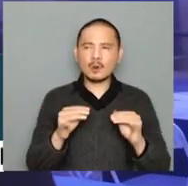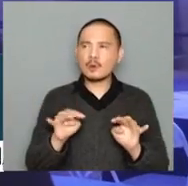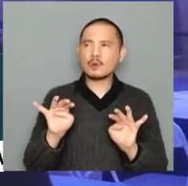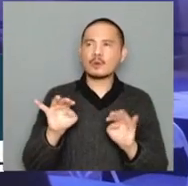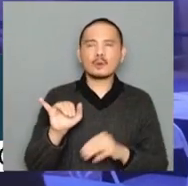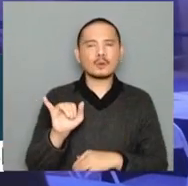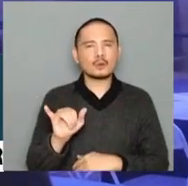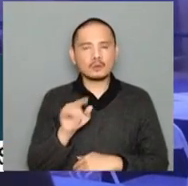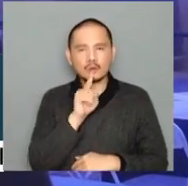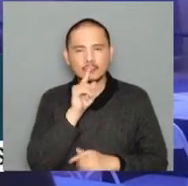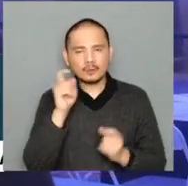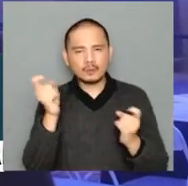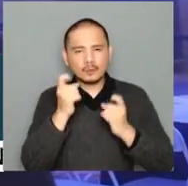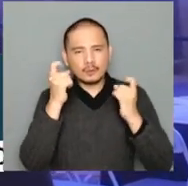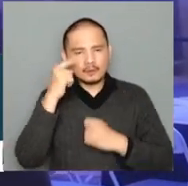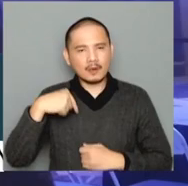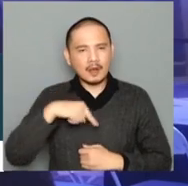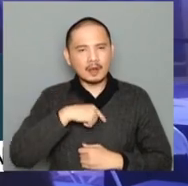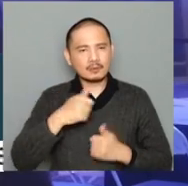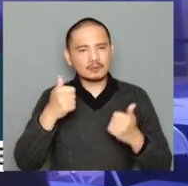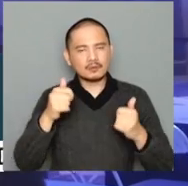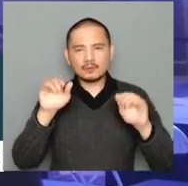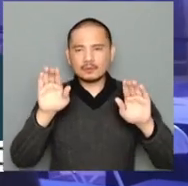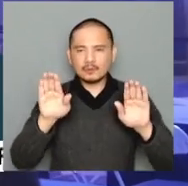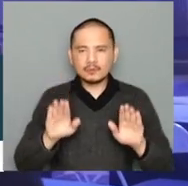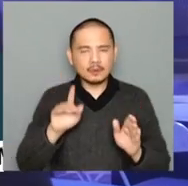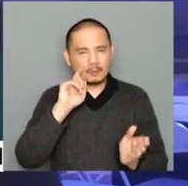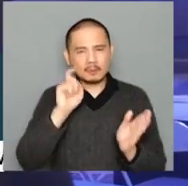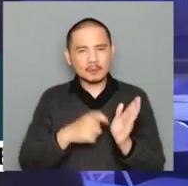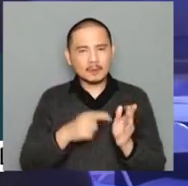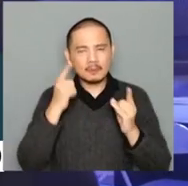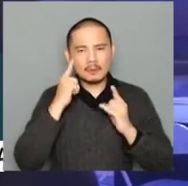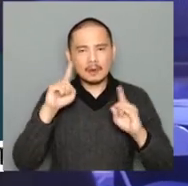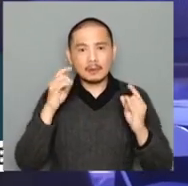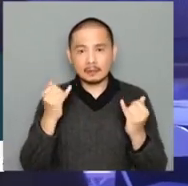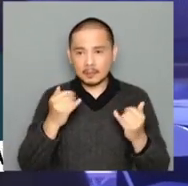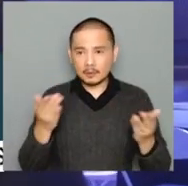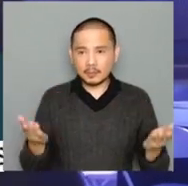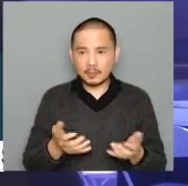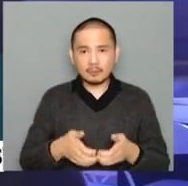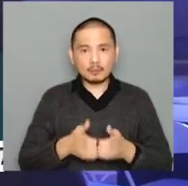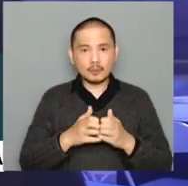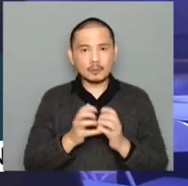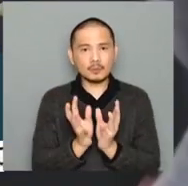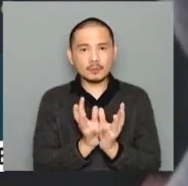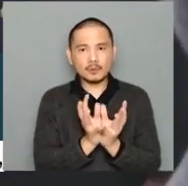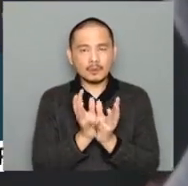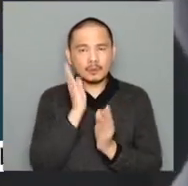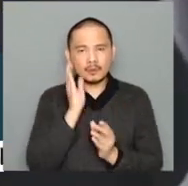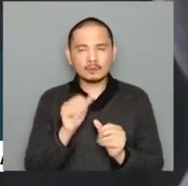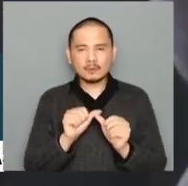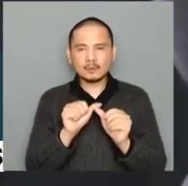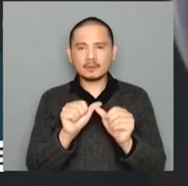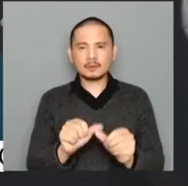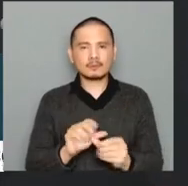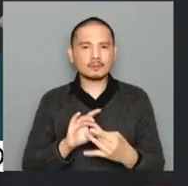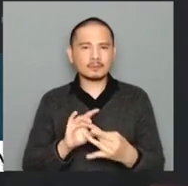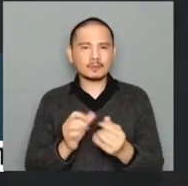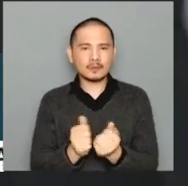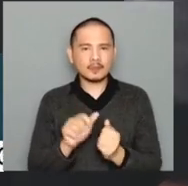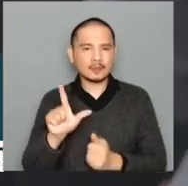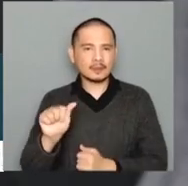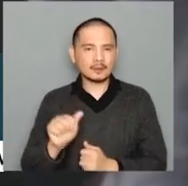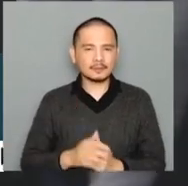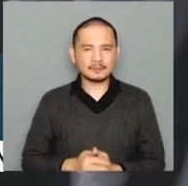for us, recognition for us, and the fact that we're here, we've been helping build the community, and we'll continue to belong here in Los Angeles. For the community,